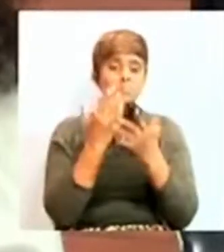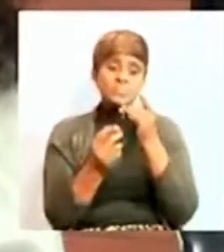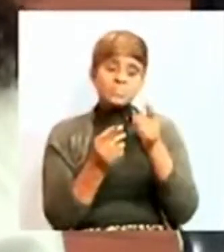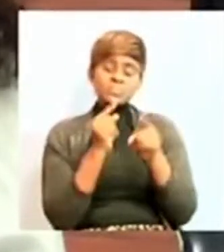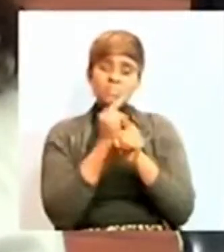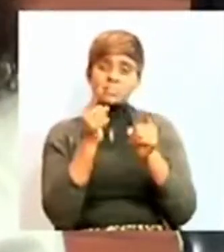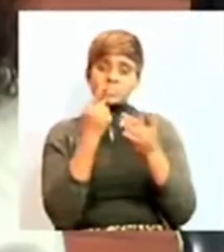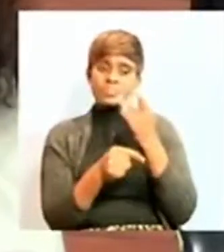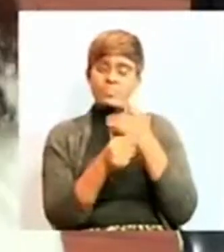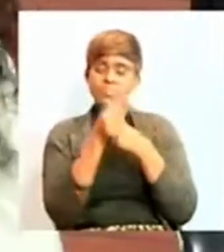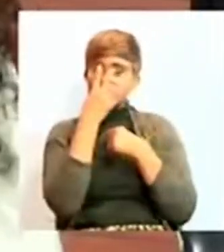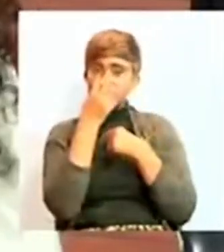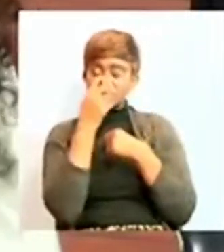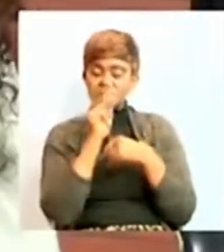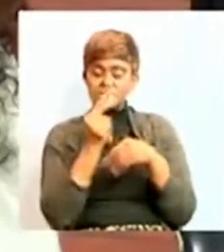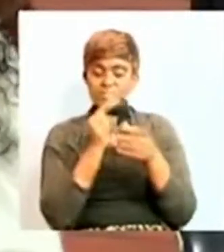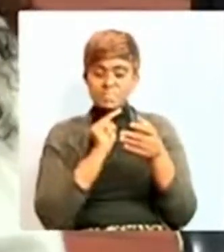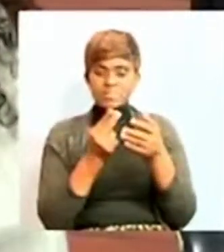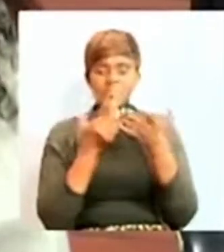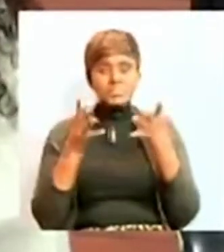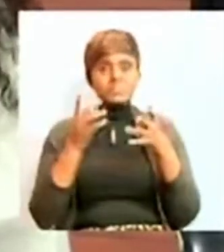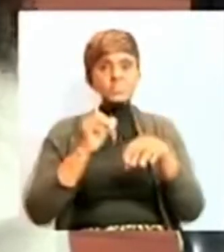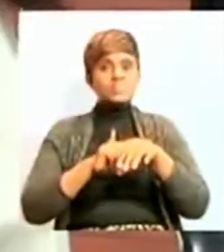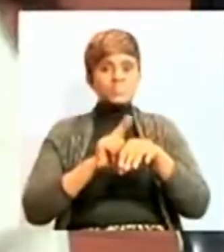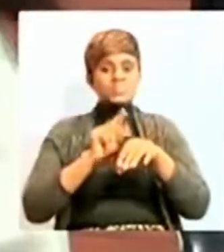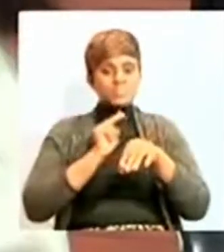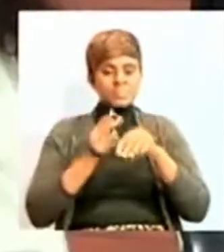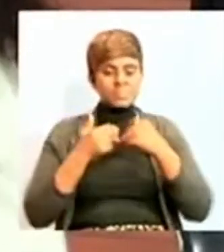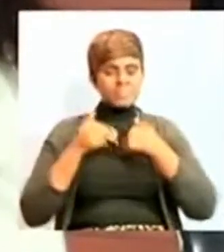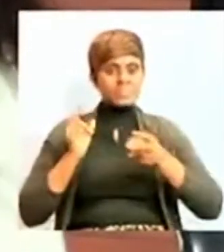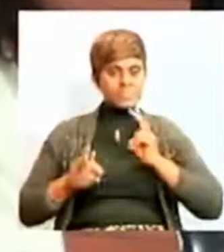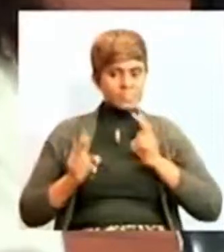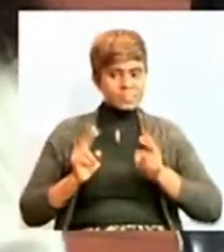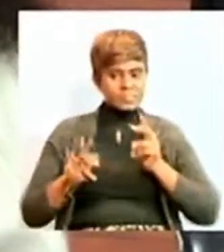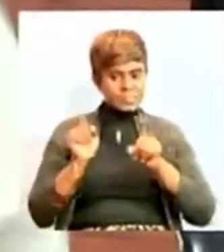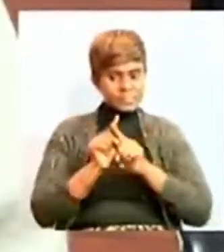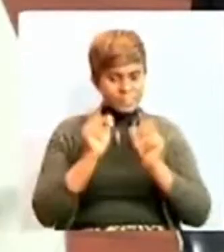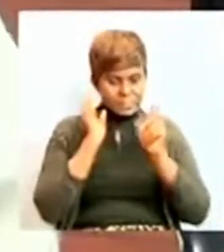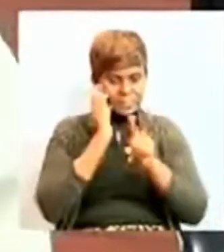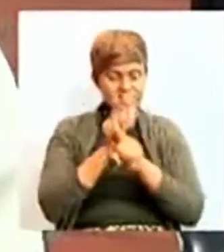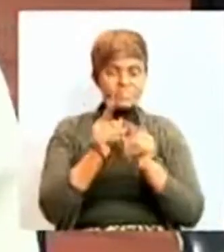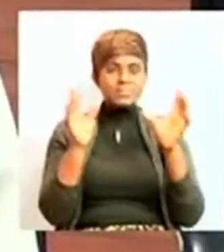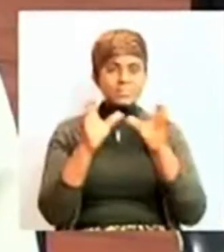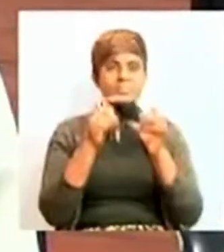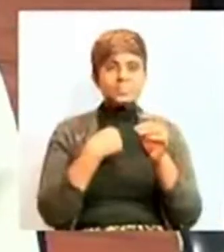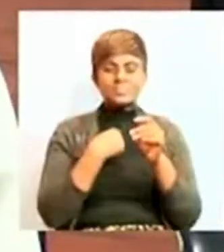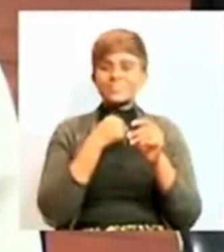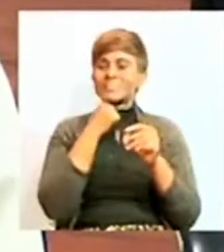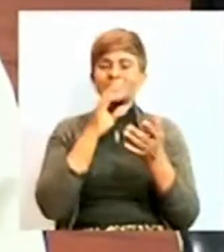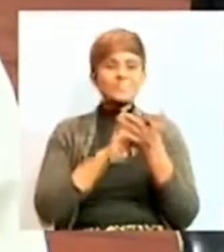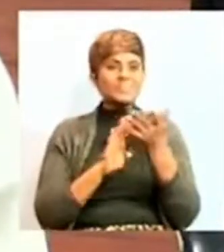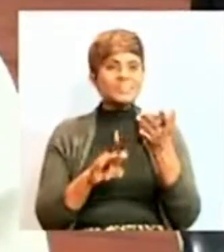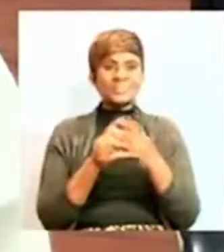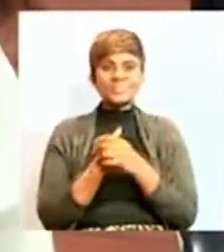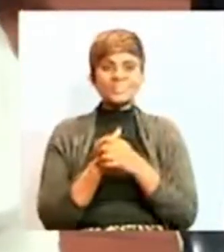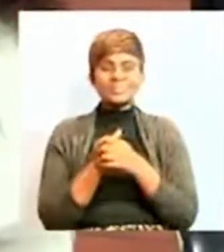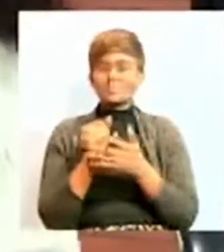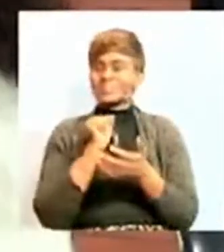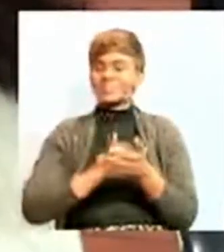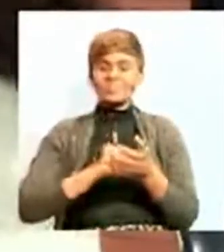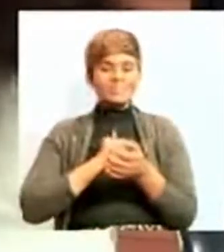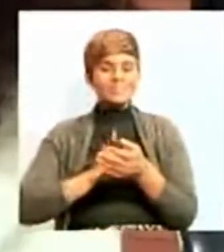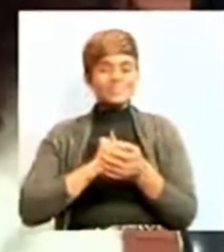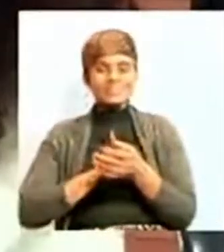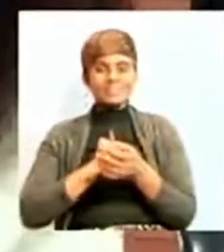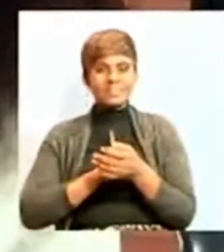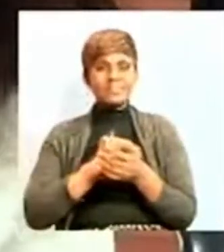is just a joke, or we are wasting time? We have been rushing to get to this committee, and Chair, I don't believe we should be getting apologies